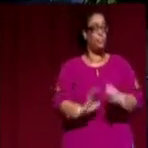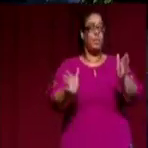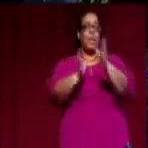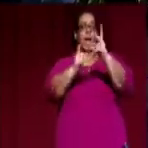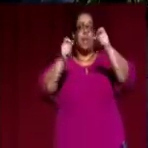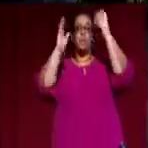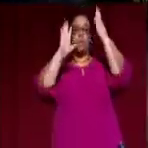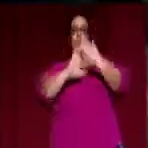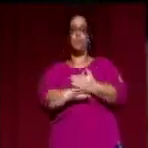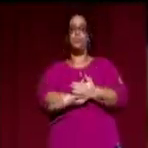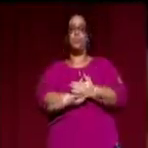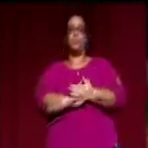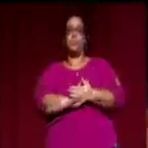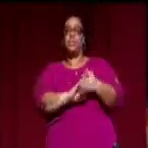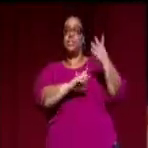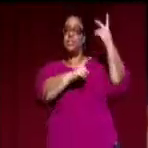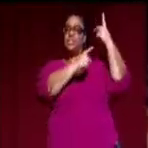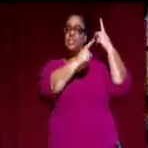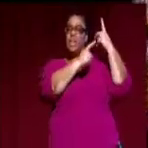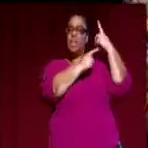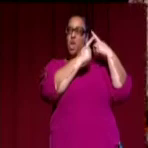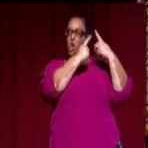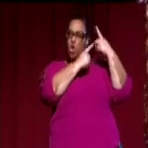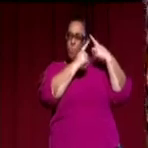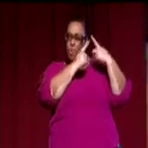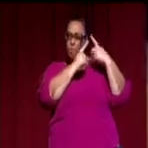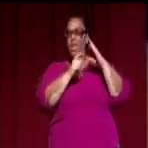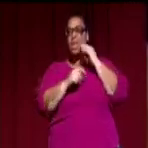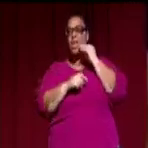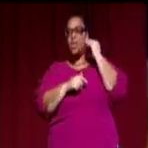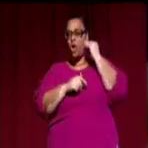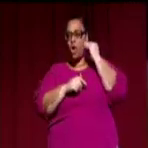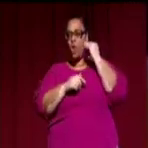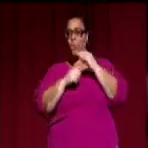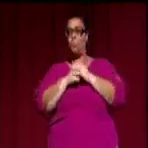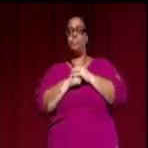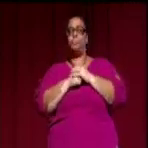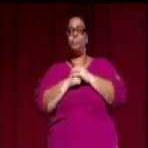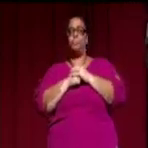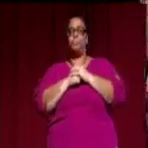Hallelujah. Just take a moment in your home, wherever you are,